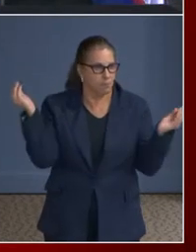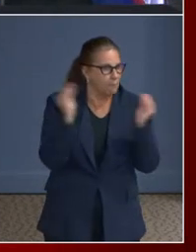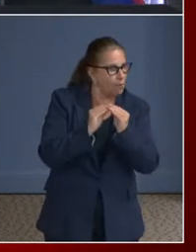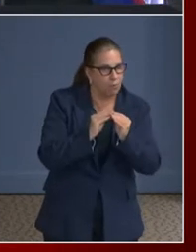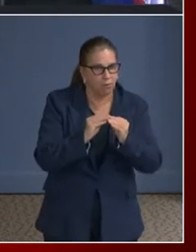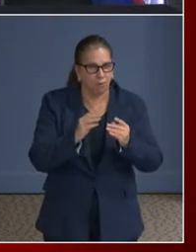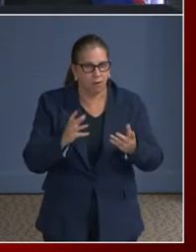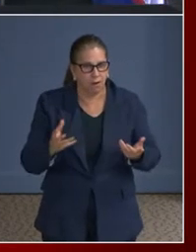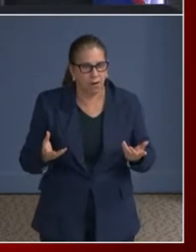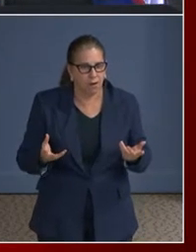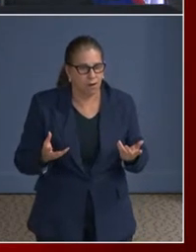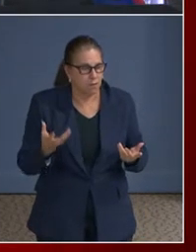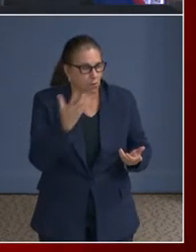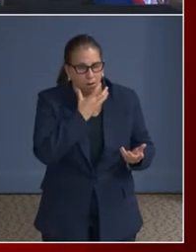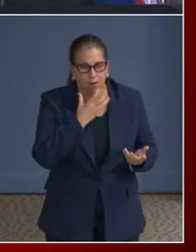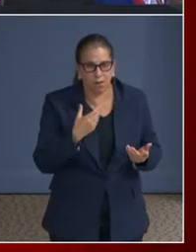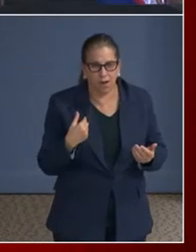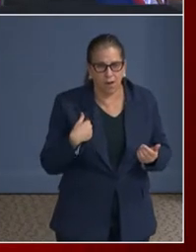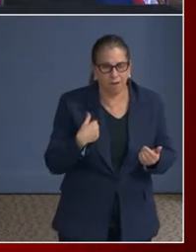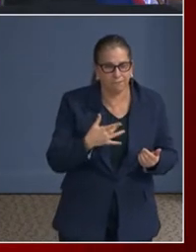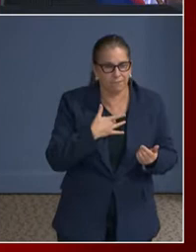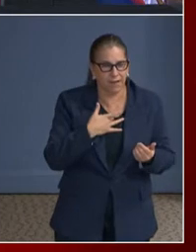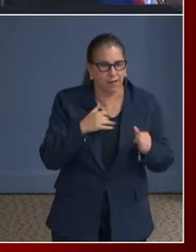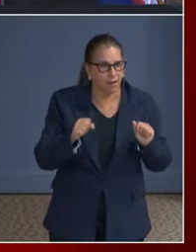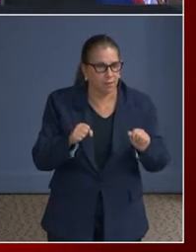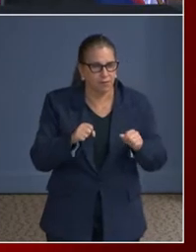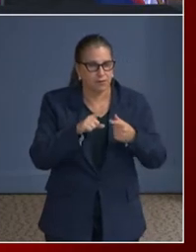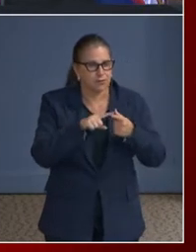able to move in and out of sessions